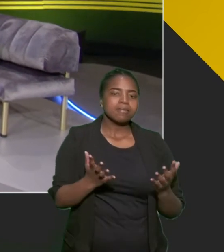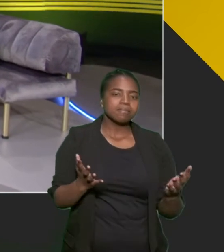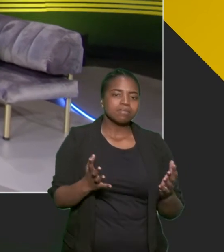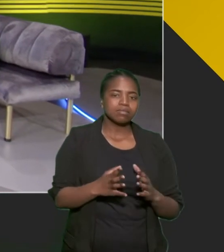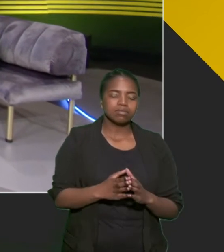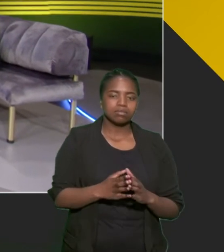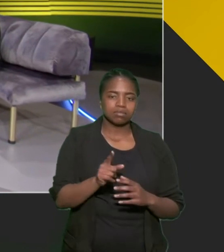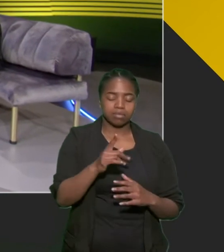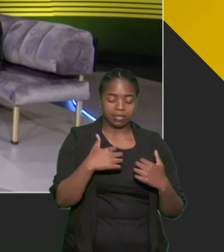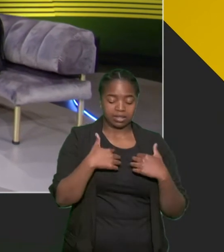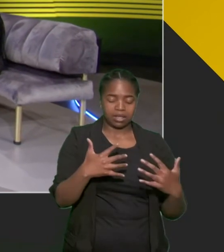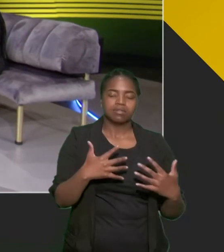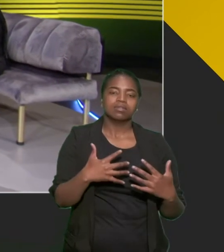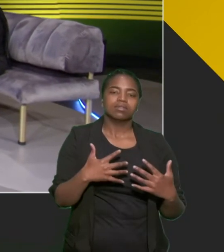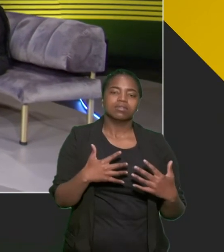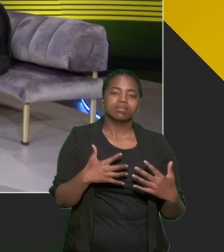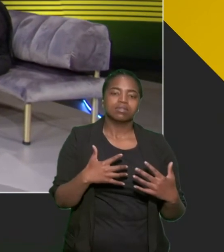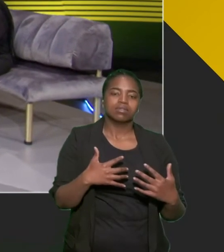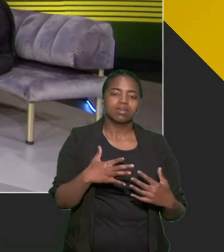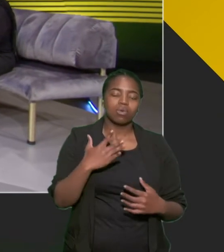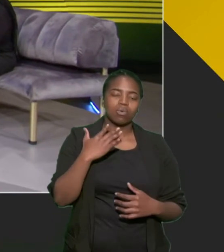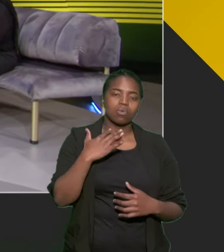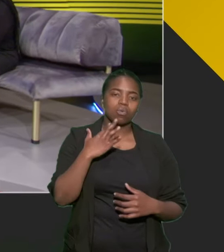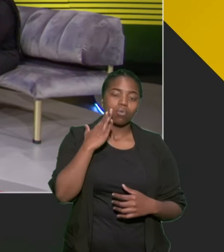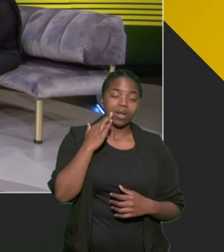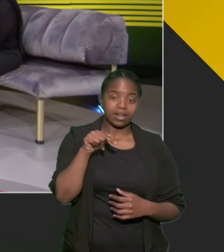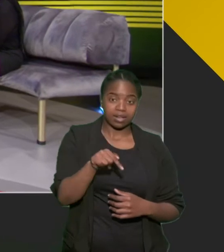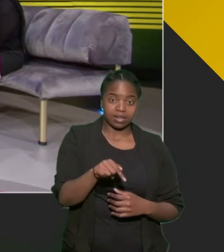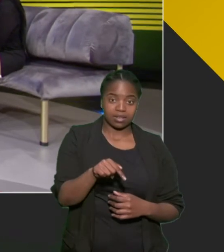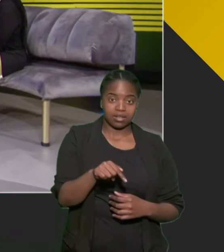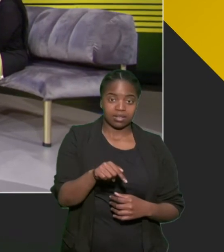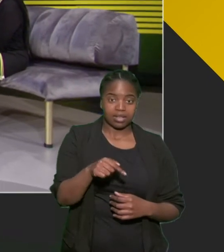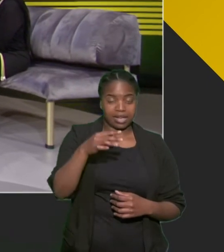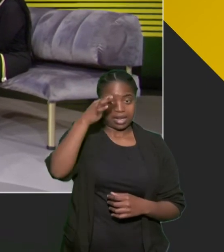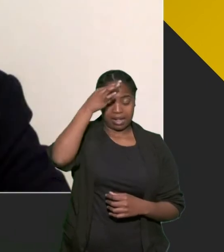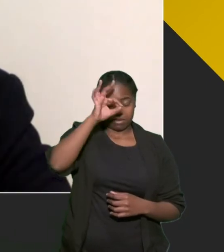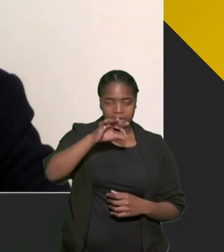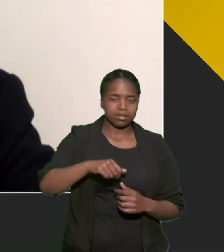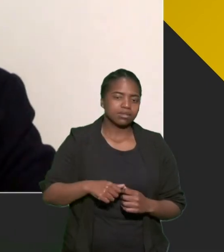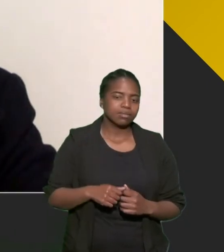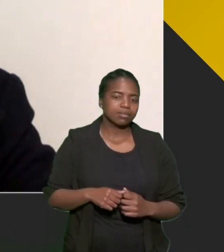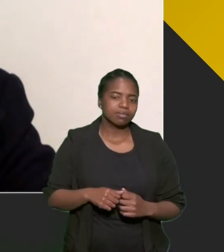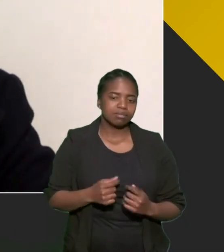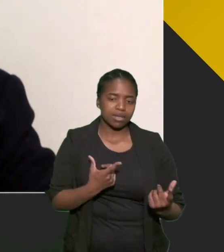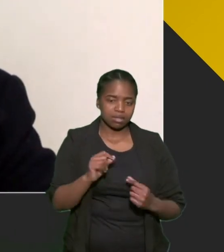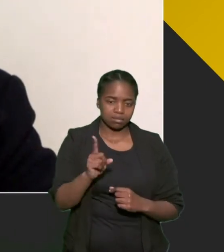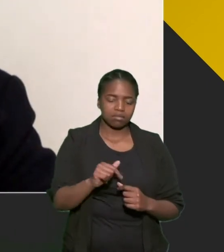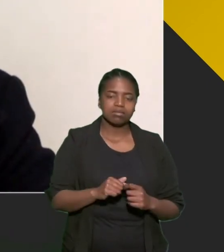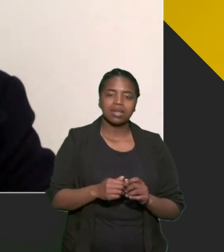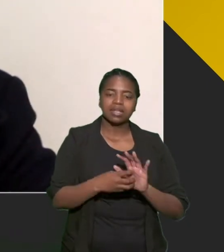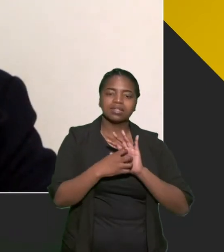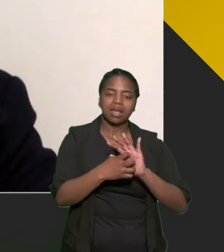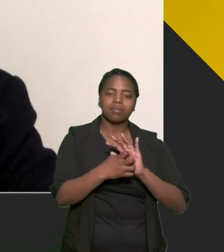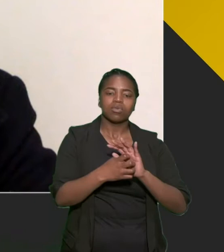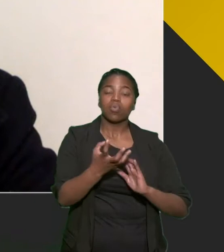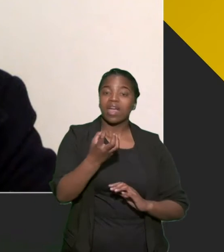Maybe take it from this perspective. Start looking at the mere efforts that government is making for us. For example, we're